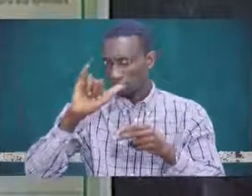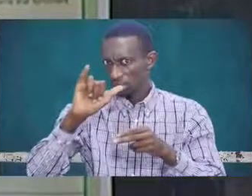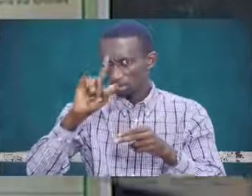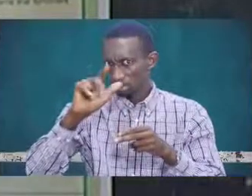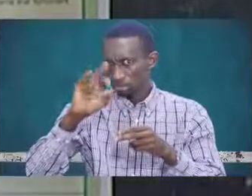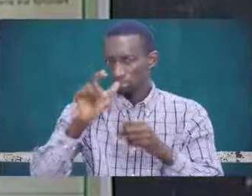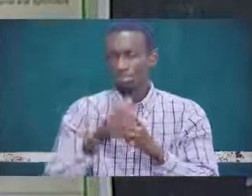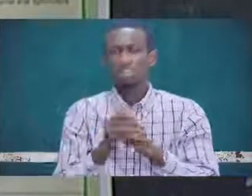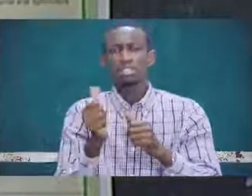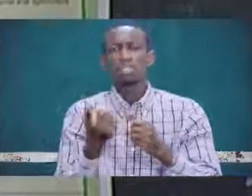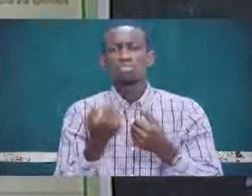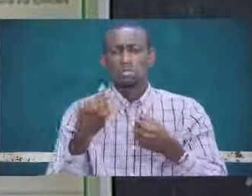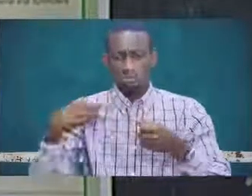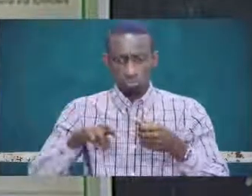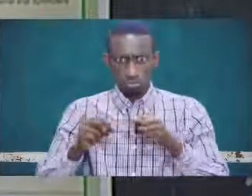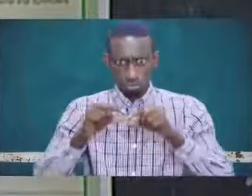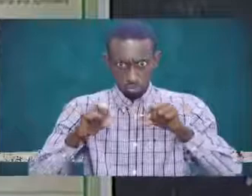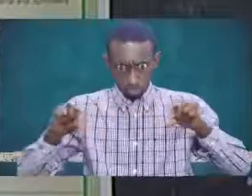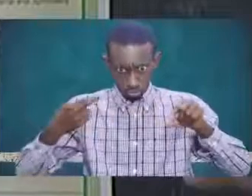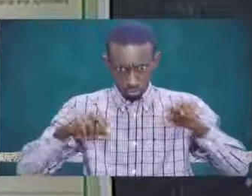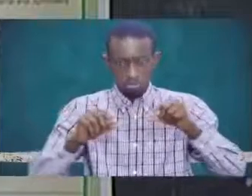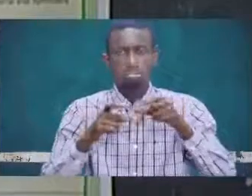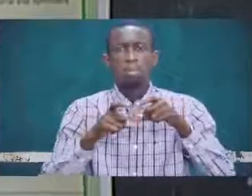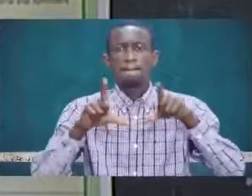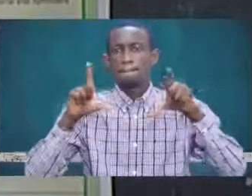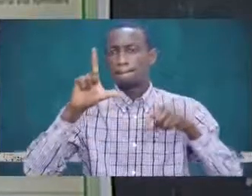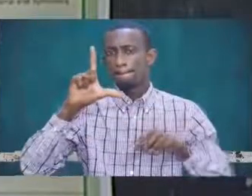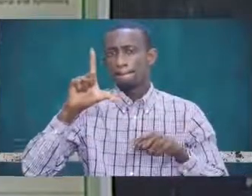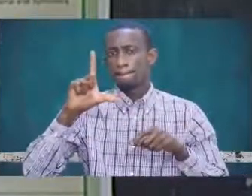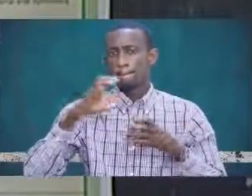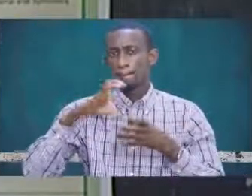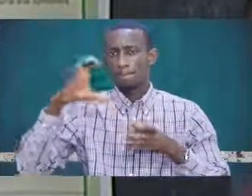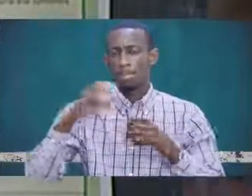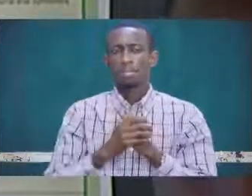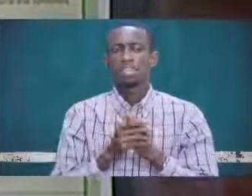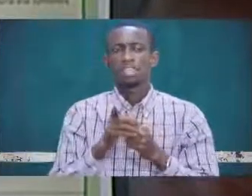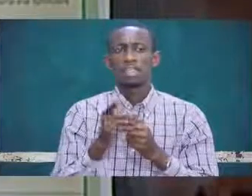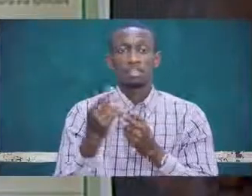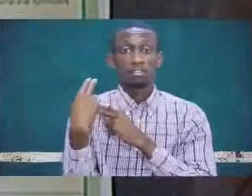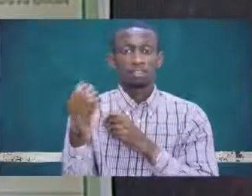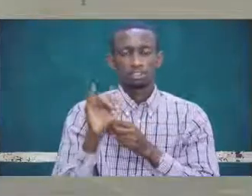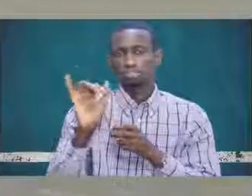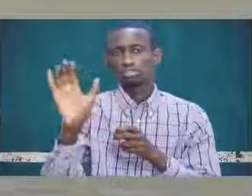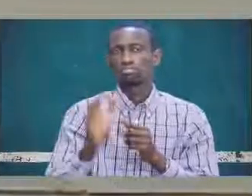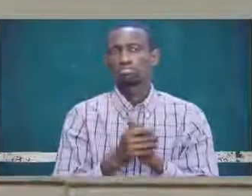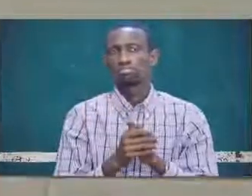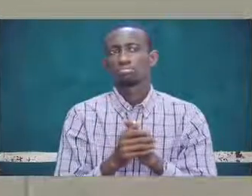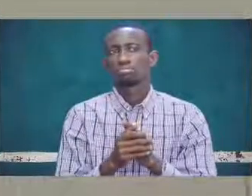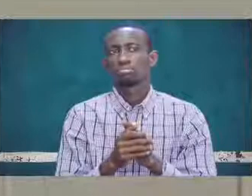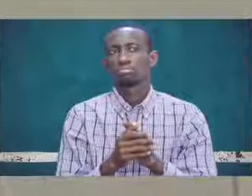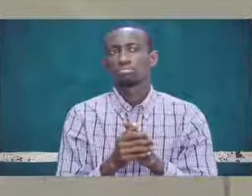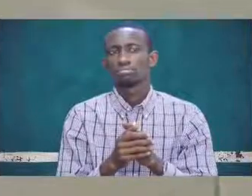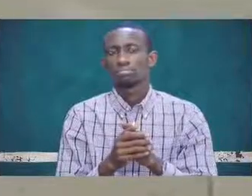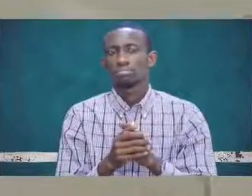intestine. And remember, the function of the large intestine is reabsorption of water. So you can say the small intestine is ranging